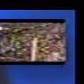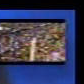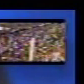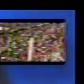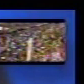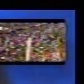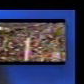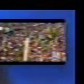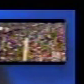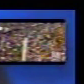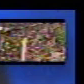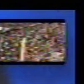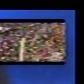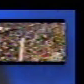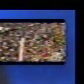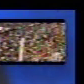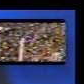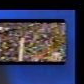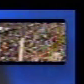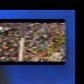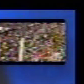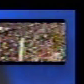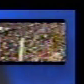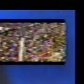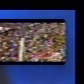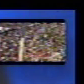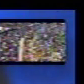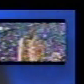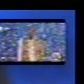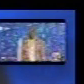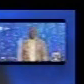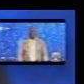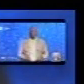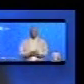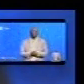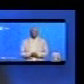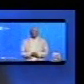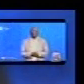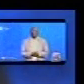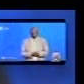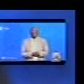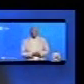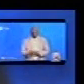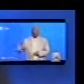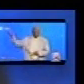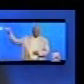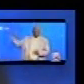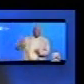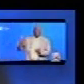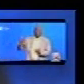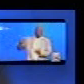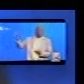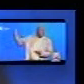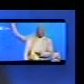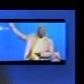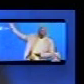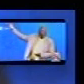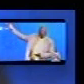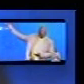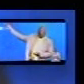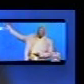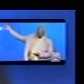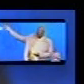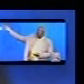terrible. Preach because there's nothing to save unto them. Such a man, such a woman. The danger the word you and are the hearing is this